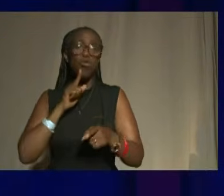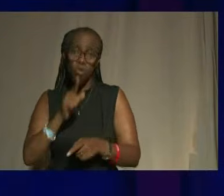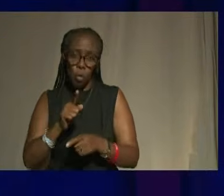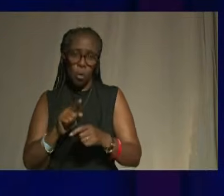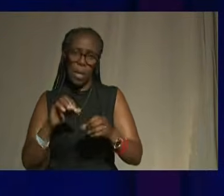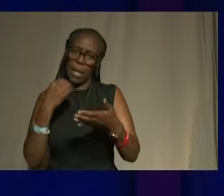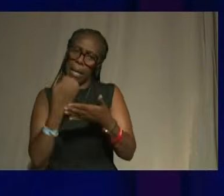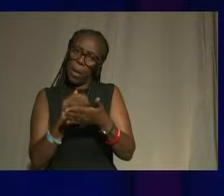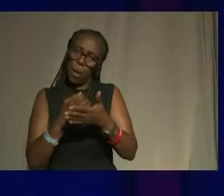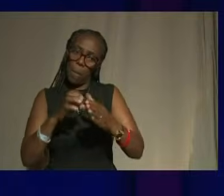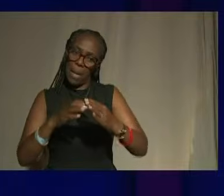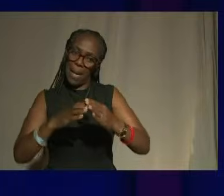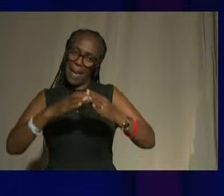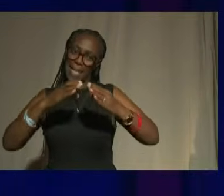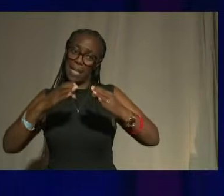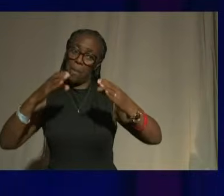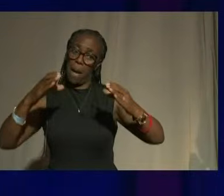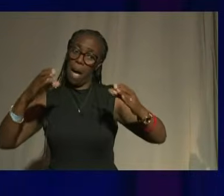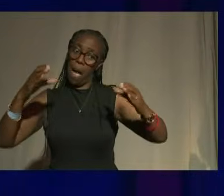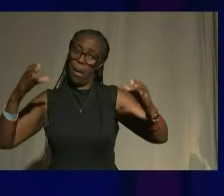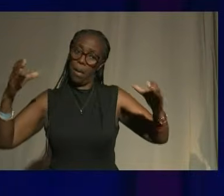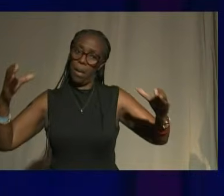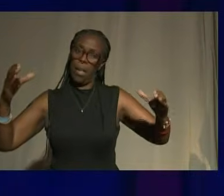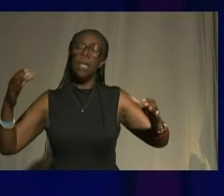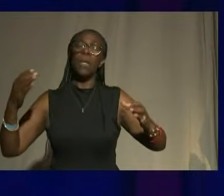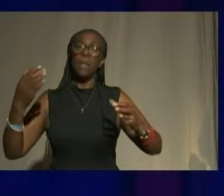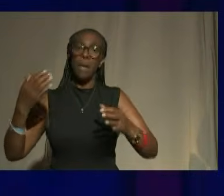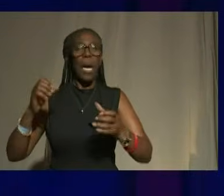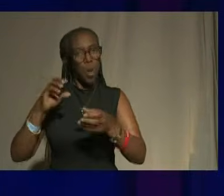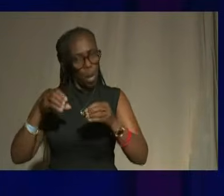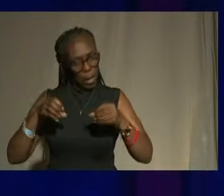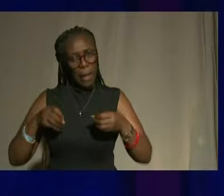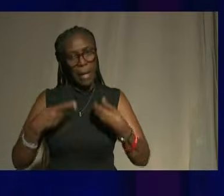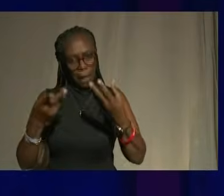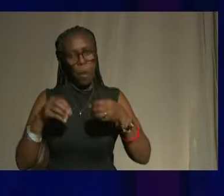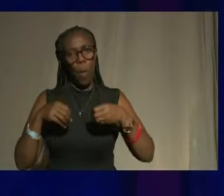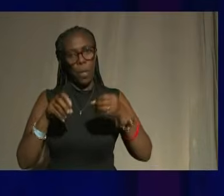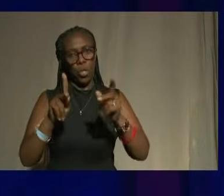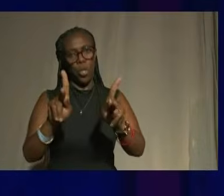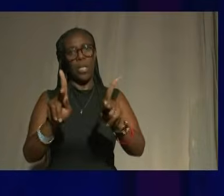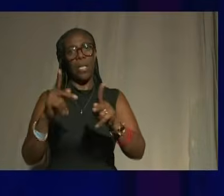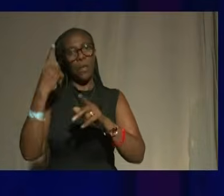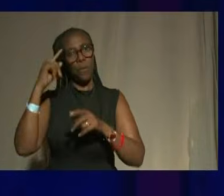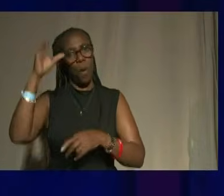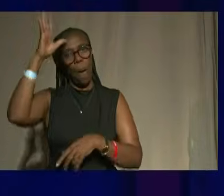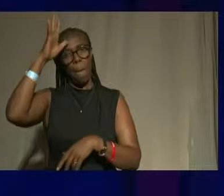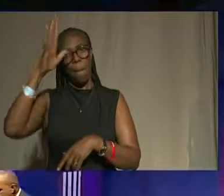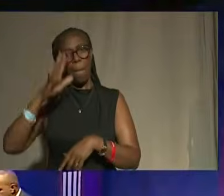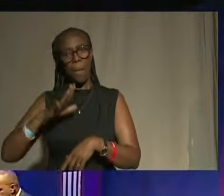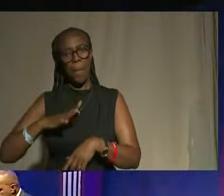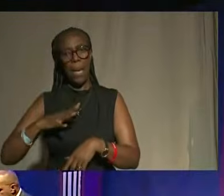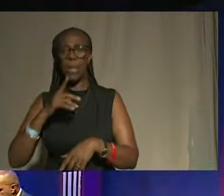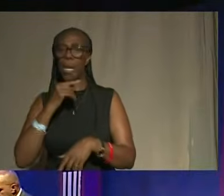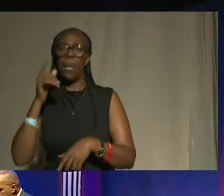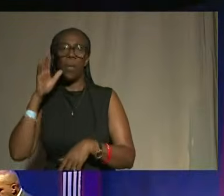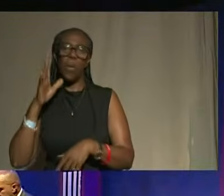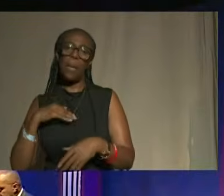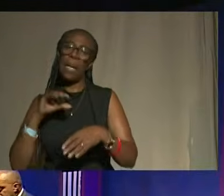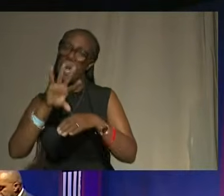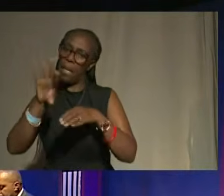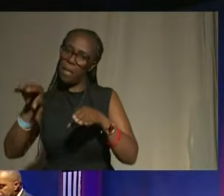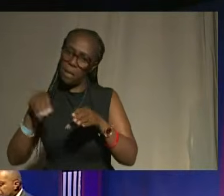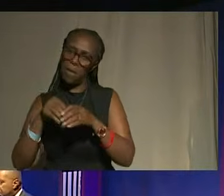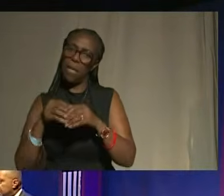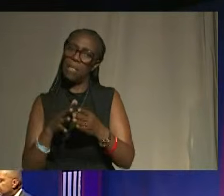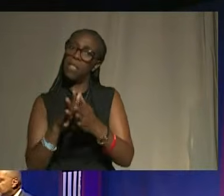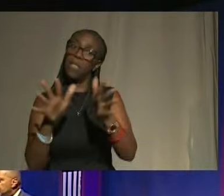opportunities for our men and women in the society. When we speak of the people's test, all these